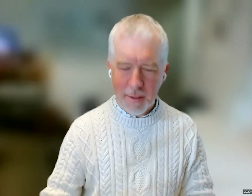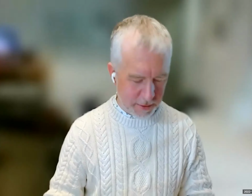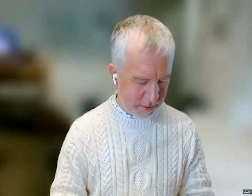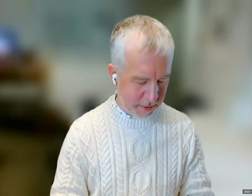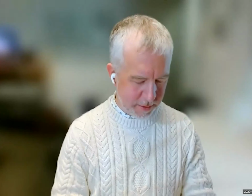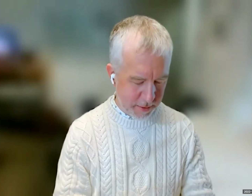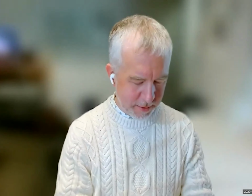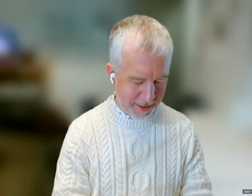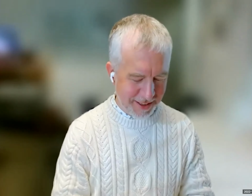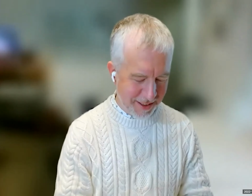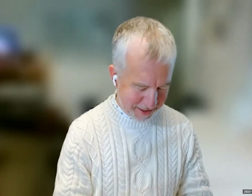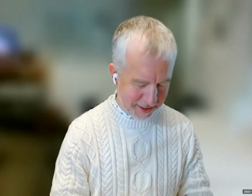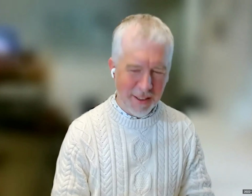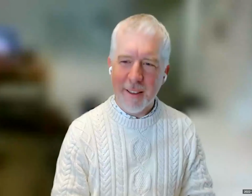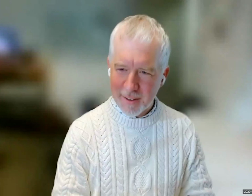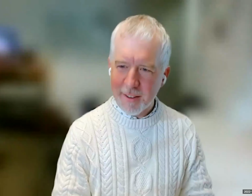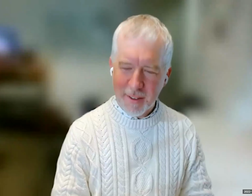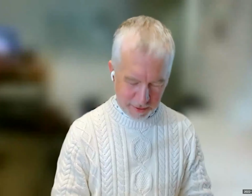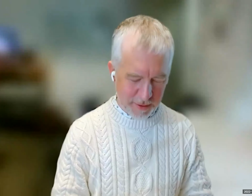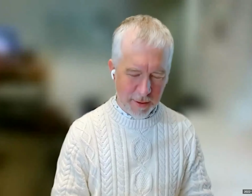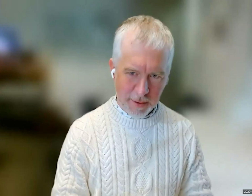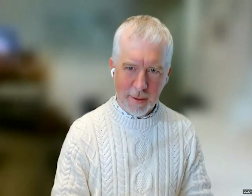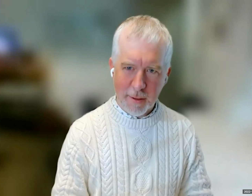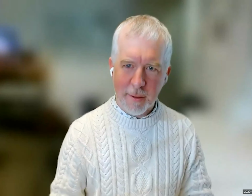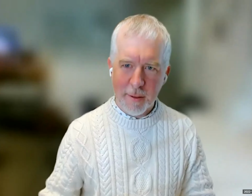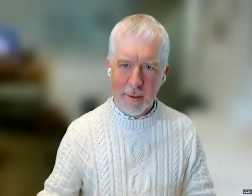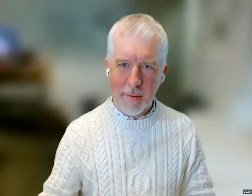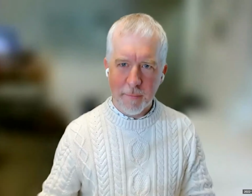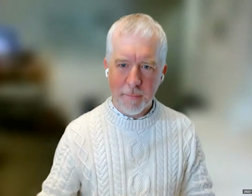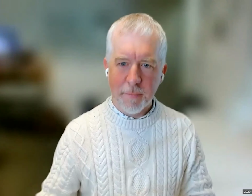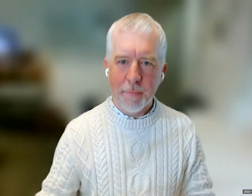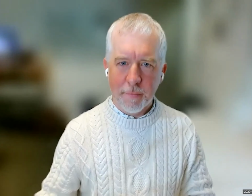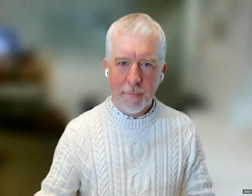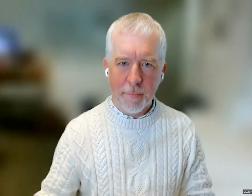33, depending on the light. But it's really helpful for showing expression.